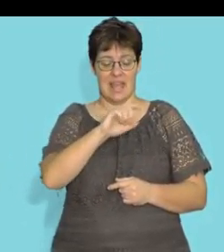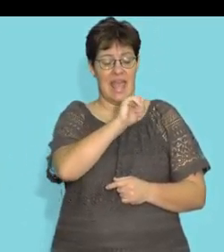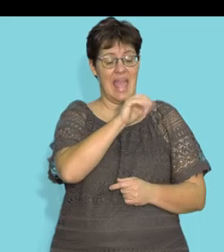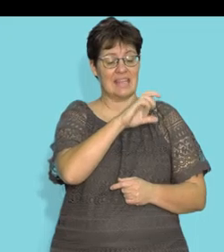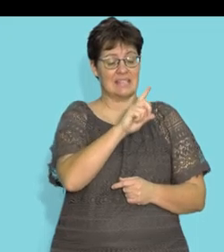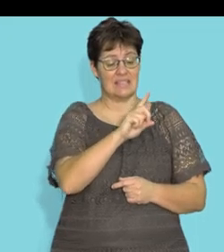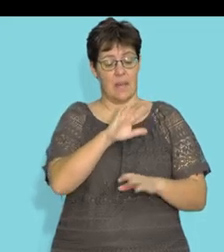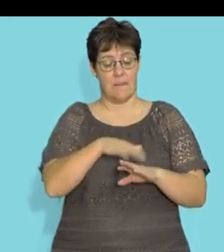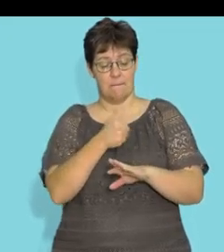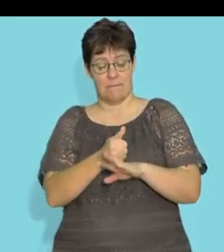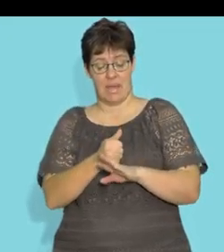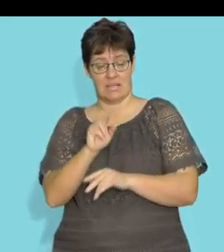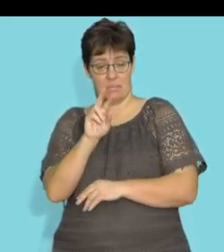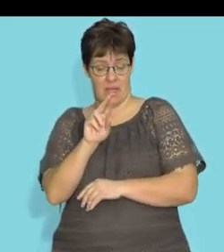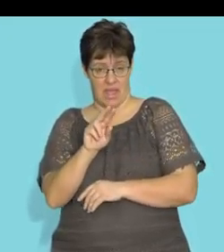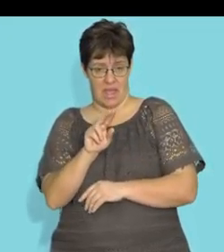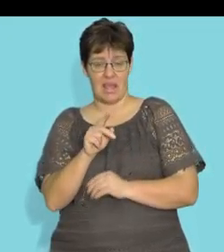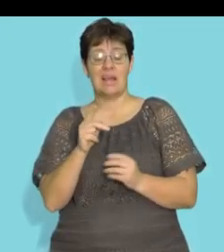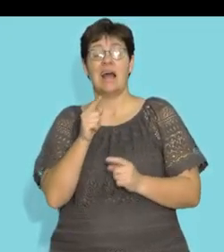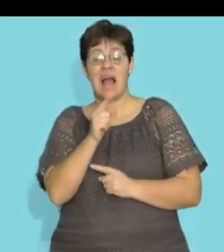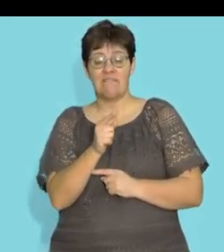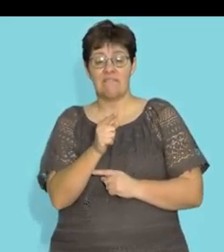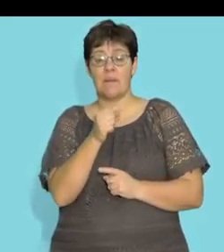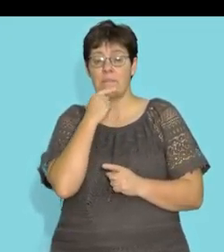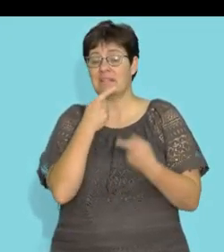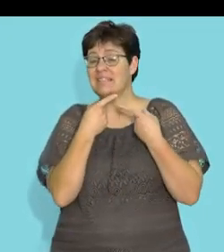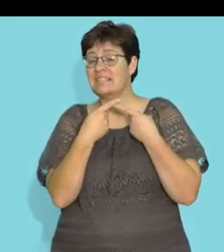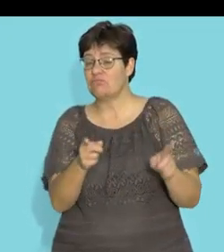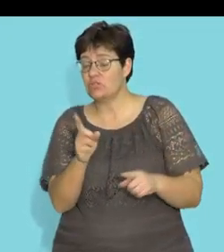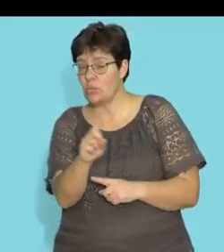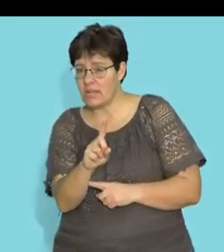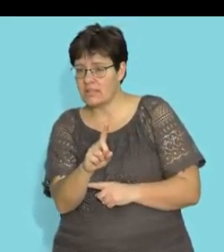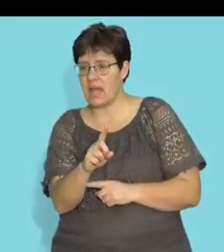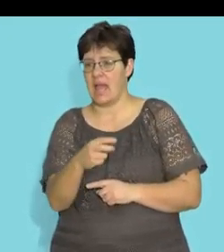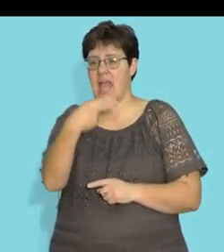now the conjugate acid to water.